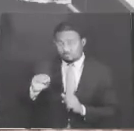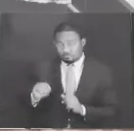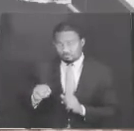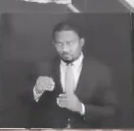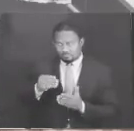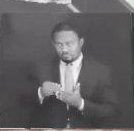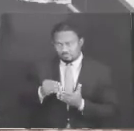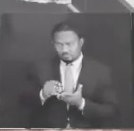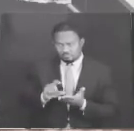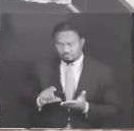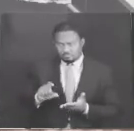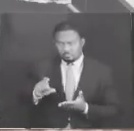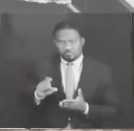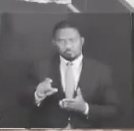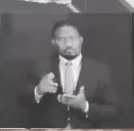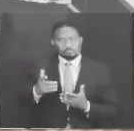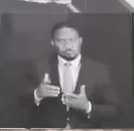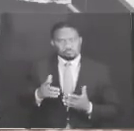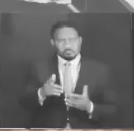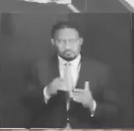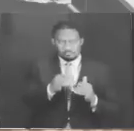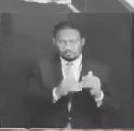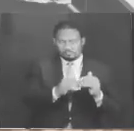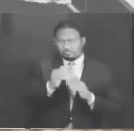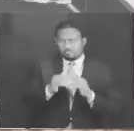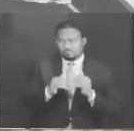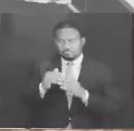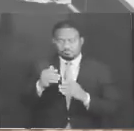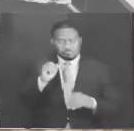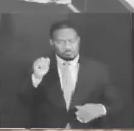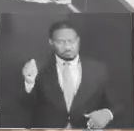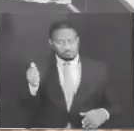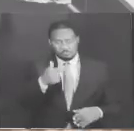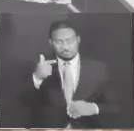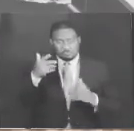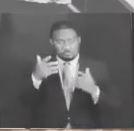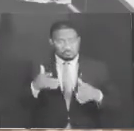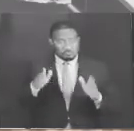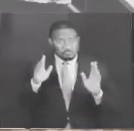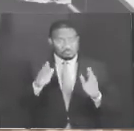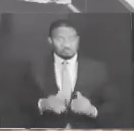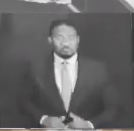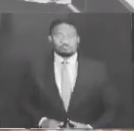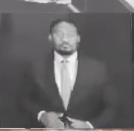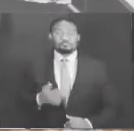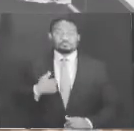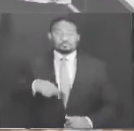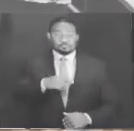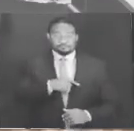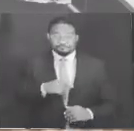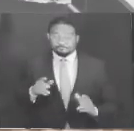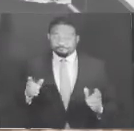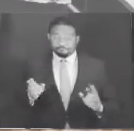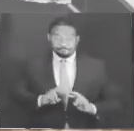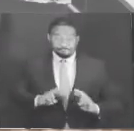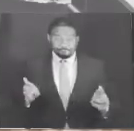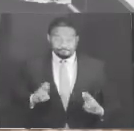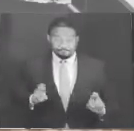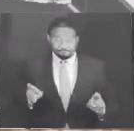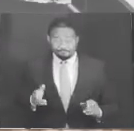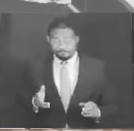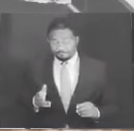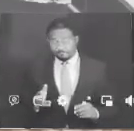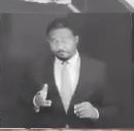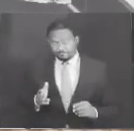these authorities. Right Honorable Speaker, we are steadfast in our resolve to ensure strict adherence